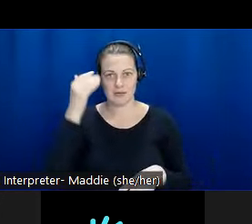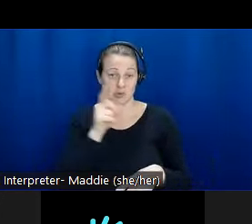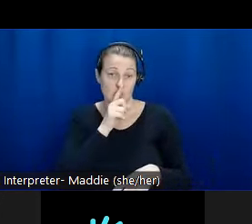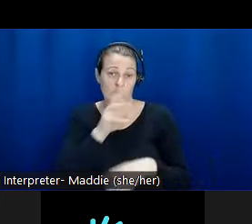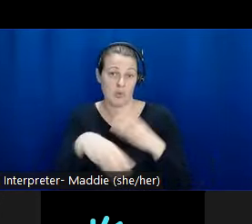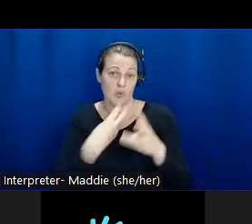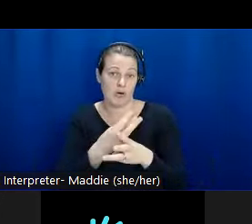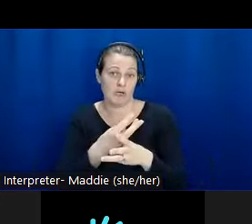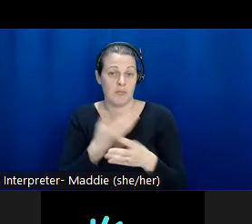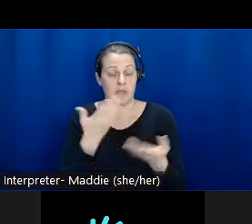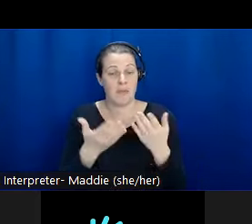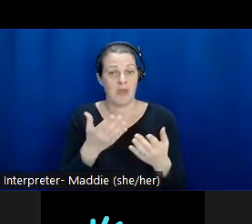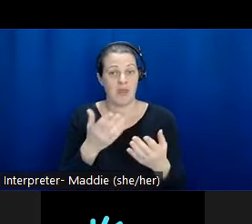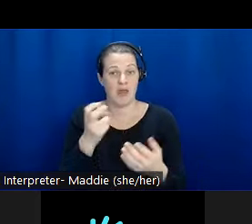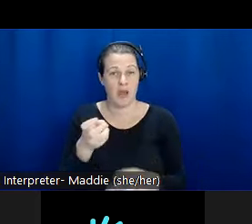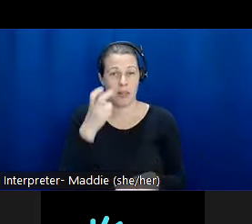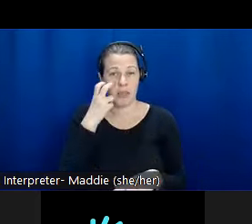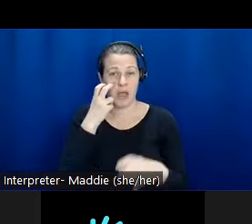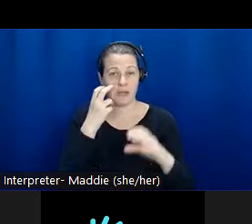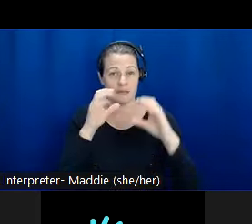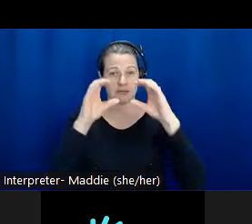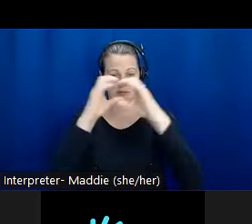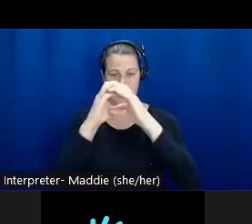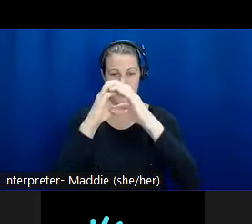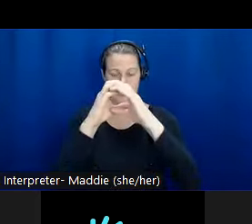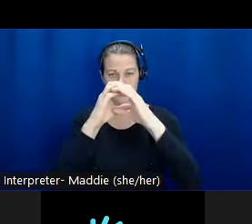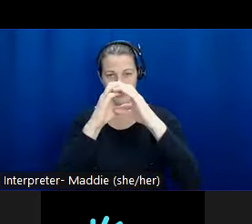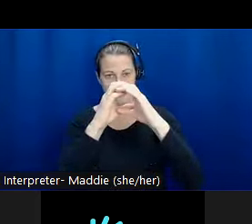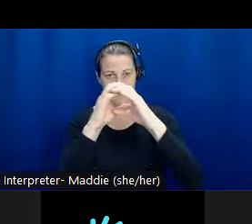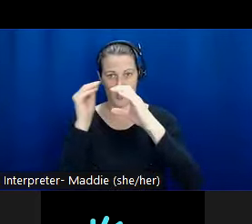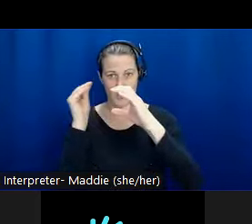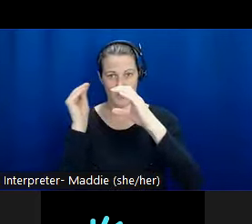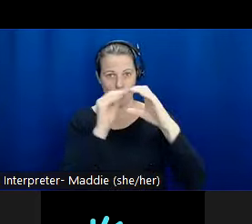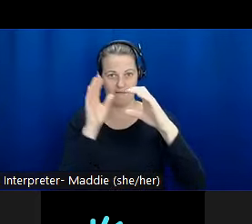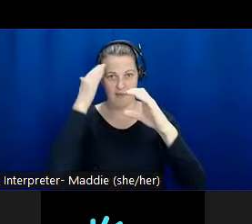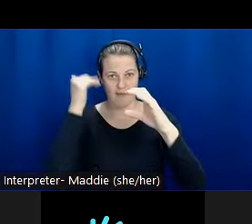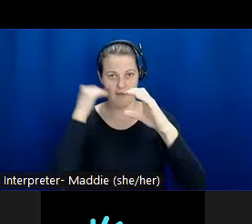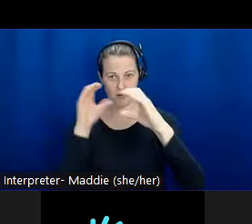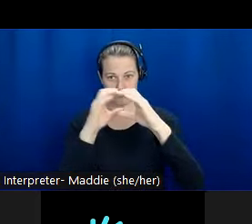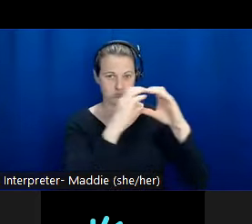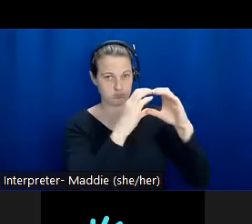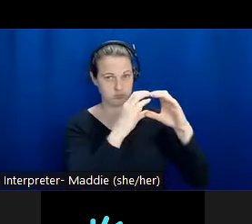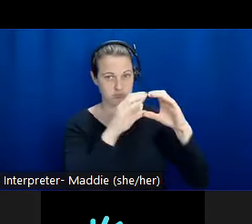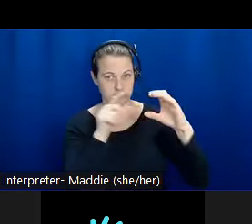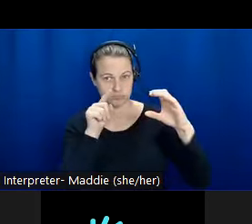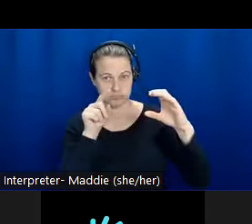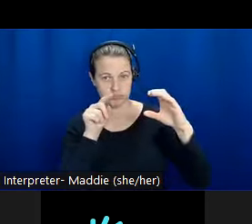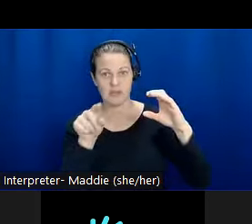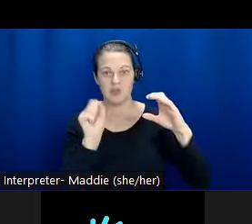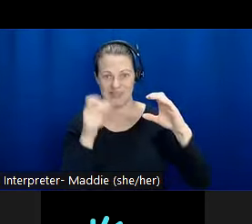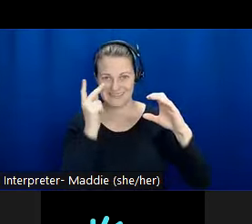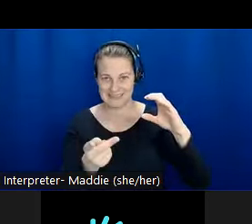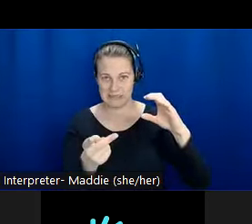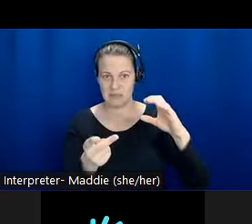a blind spot, and you need to look past that blind spot by moving your head. In a traditional phoropter, like I have behind me,